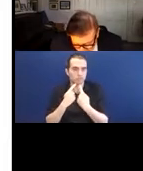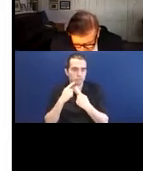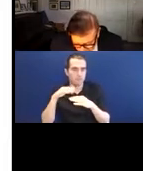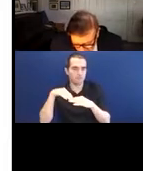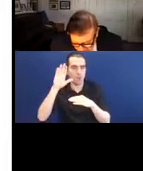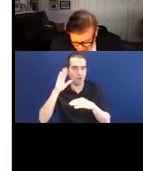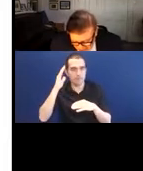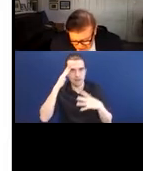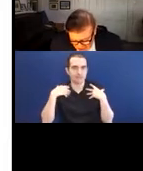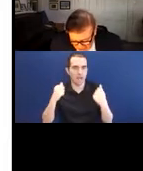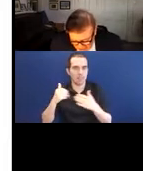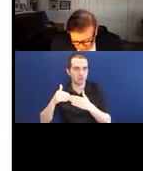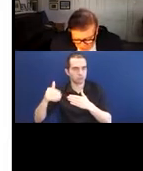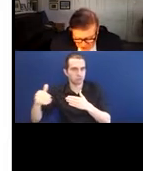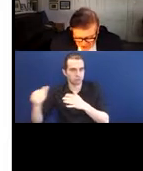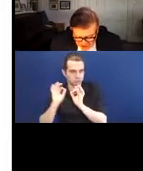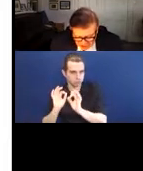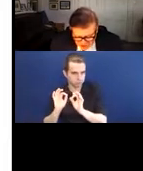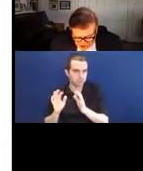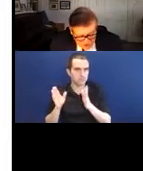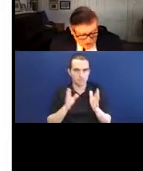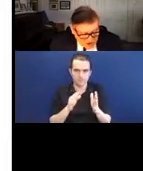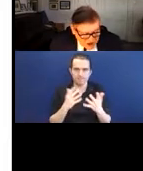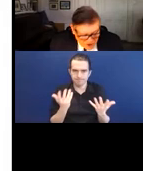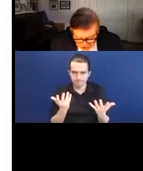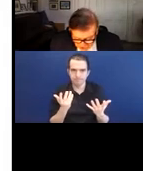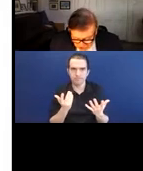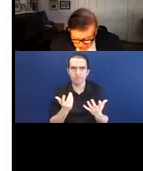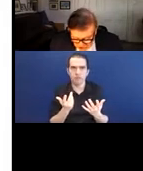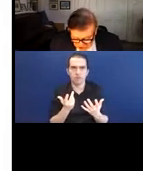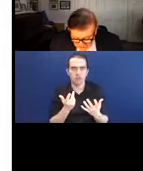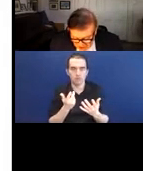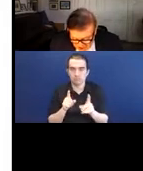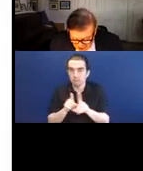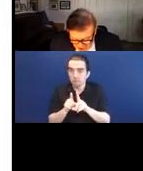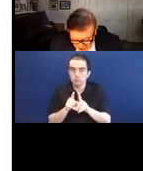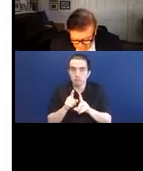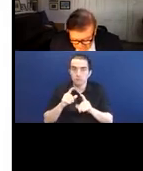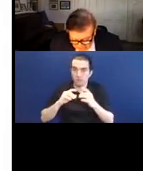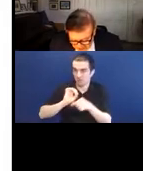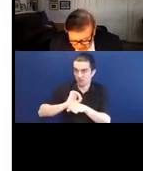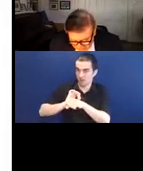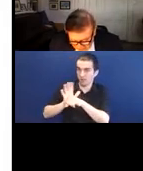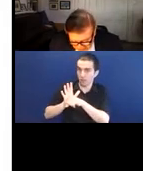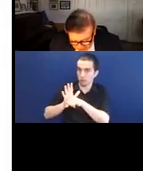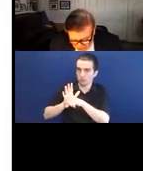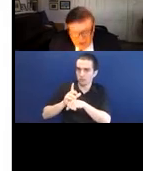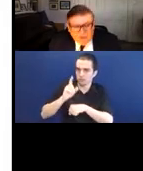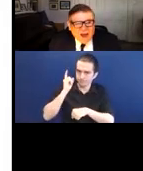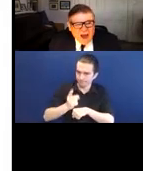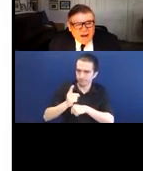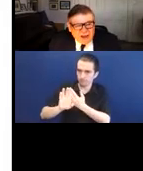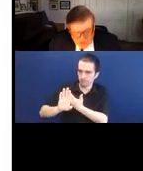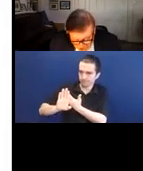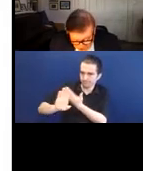We've also had people with mental health issues and psychological distress have impacted on both